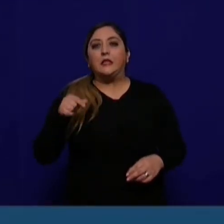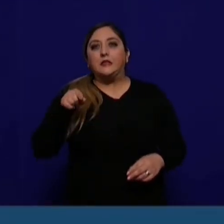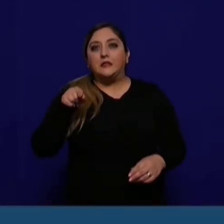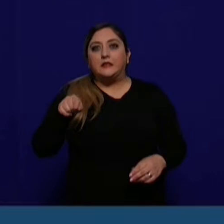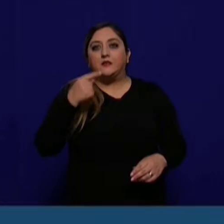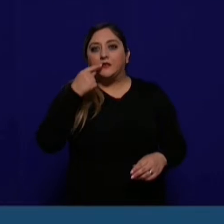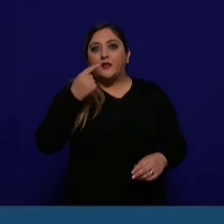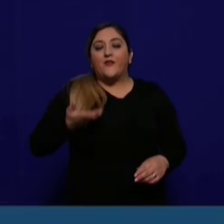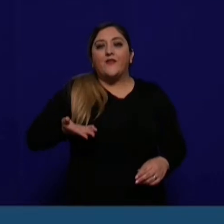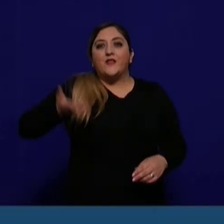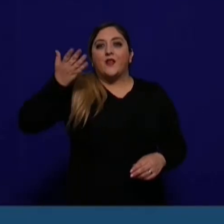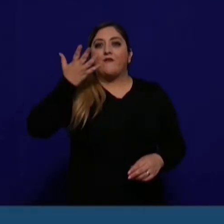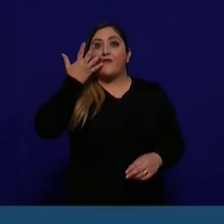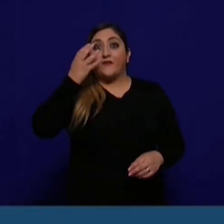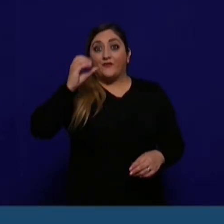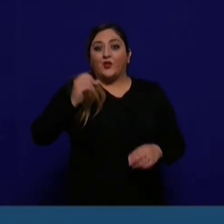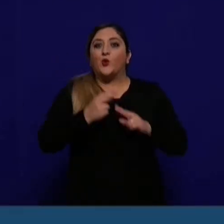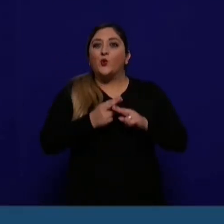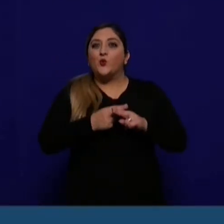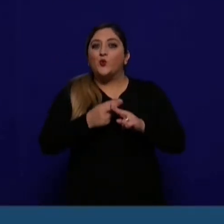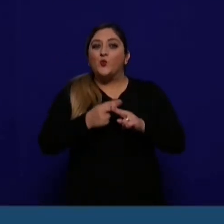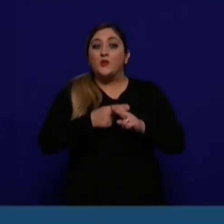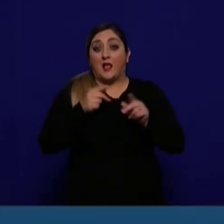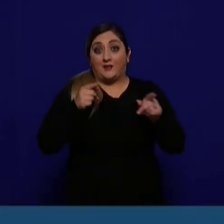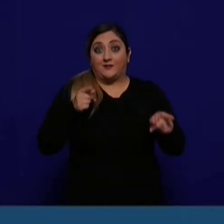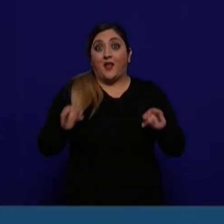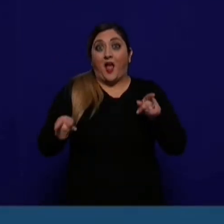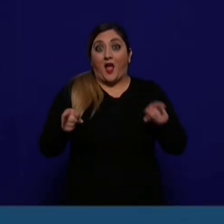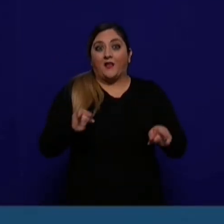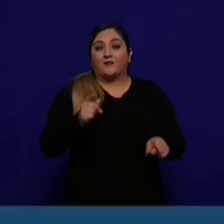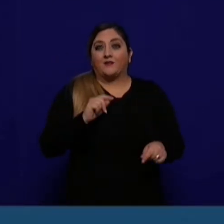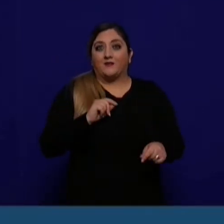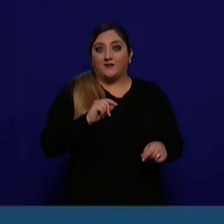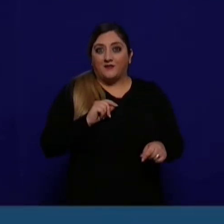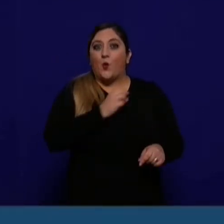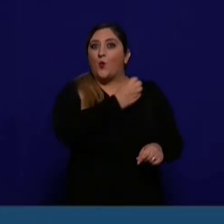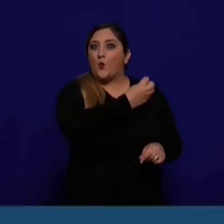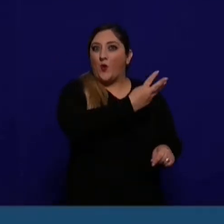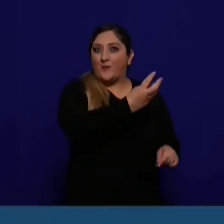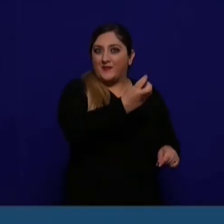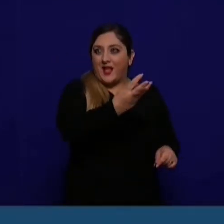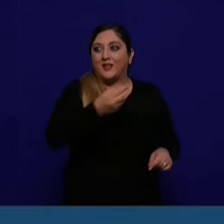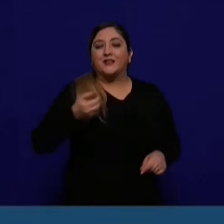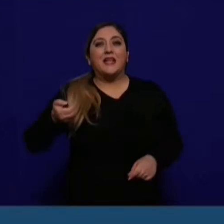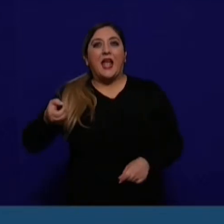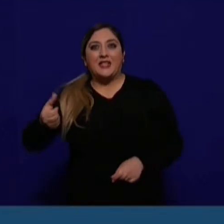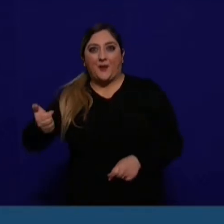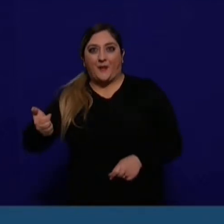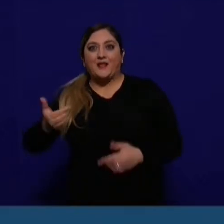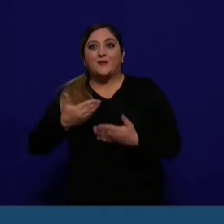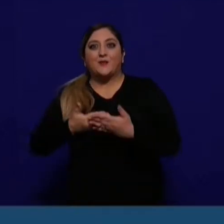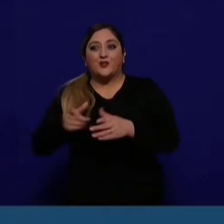sena idħol f'dawn il-mezzi ta' komunikazzjoni biex intom tirreġistra u aħna nibatulkom l-invitation.